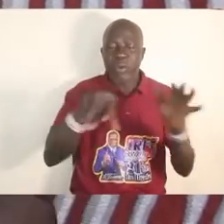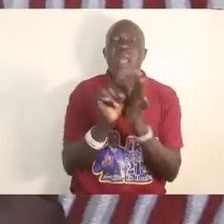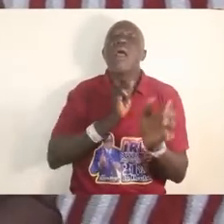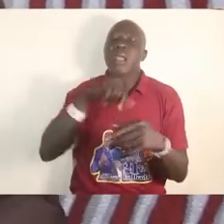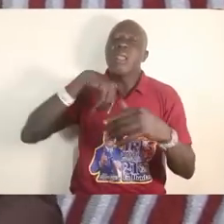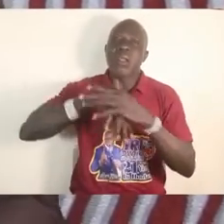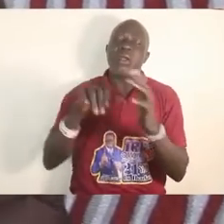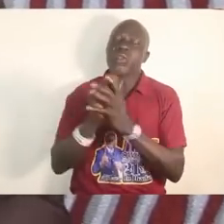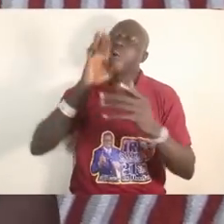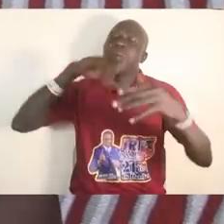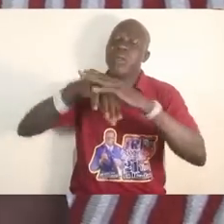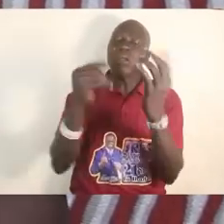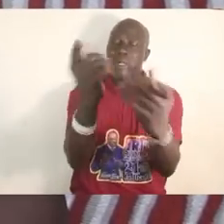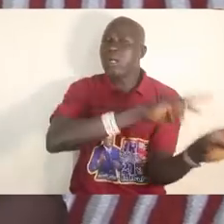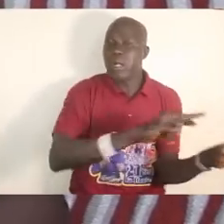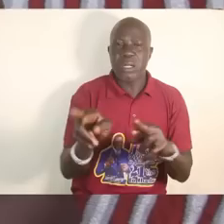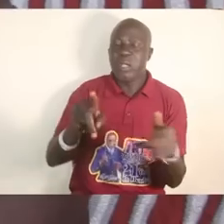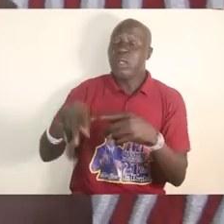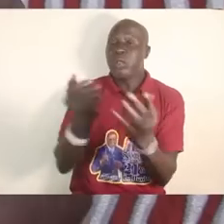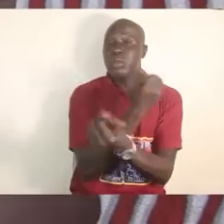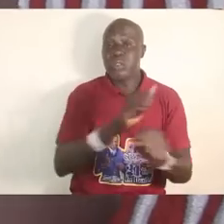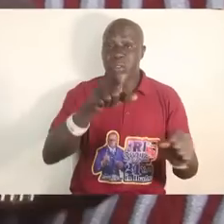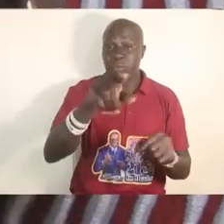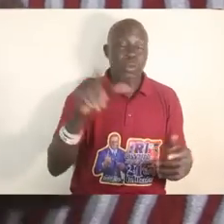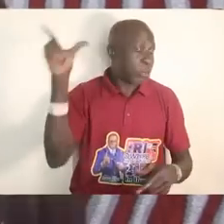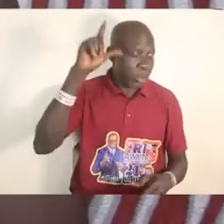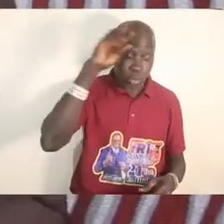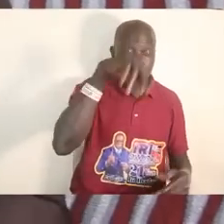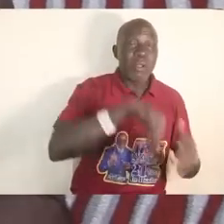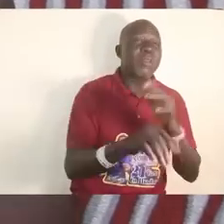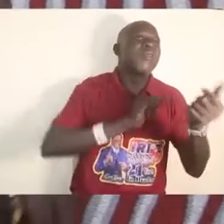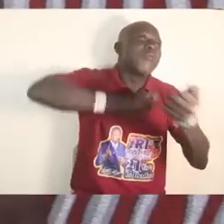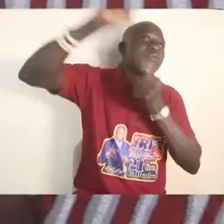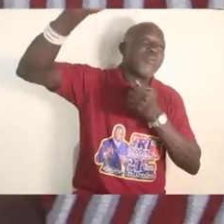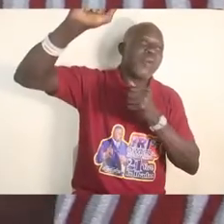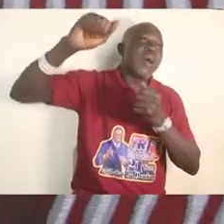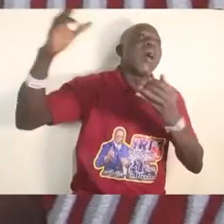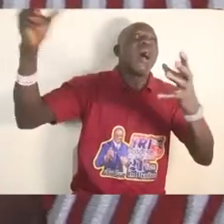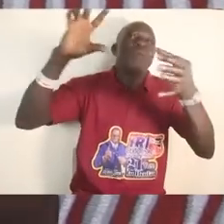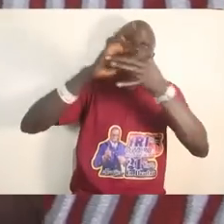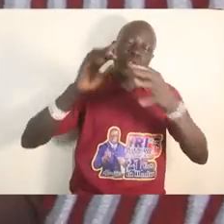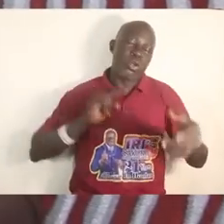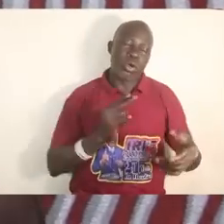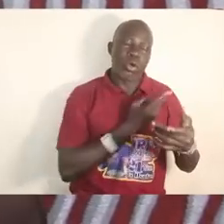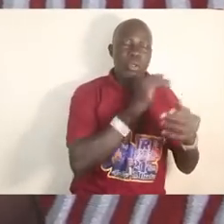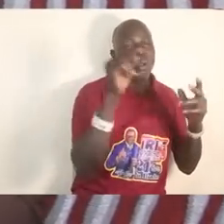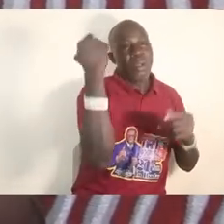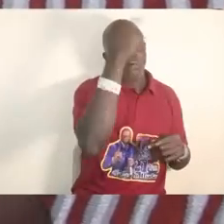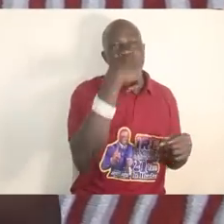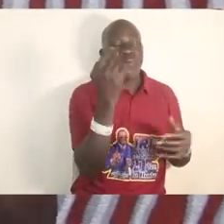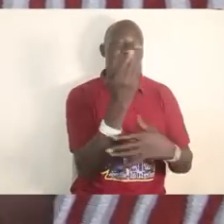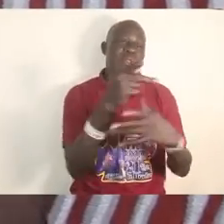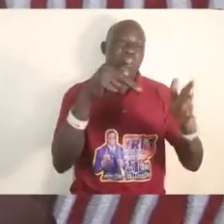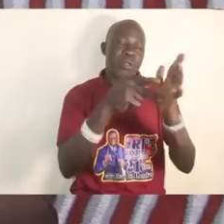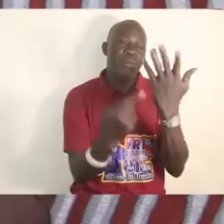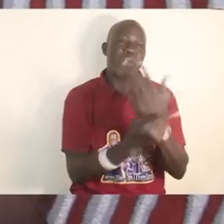you láti gbà ọ sílẹ̀. It's ready to see. Ẹ gbọ́ mi sà. Please sà. Ẹ bá wà lókè. If I am abroad. Ẹ darapọ̀ mọ́ lórí Facebook. Connect with those of you. Please